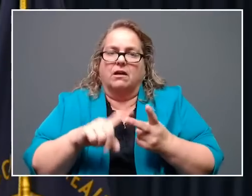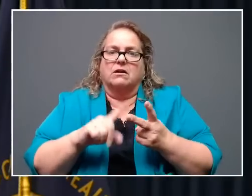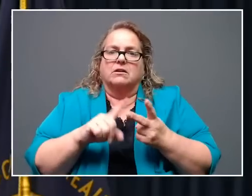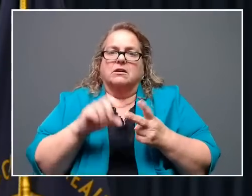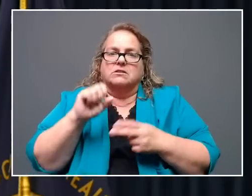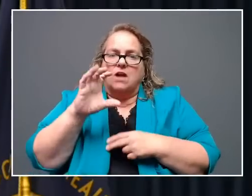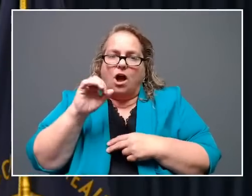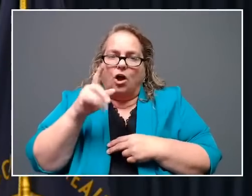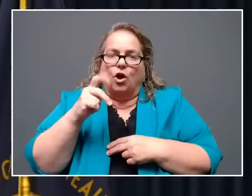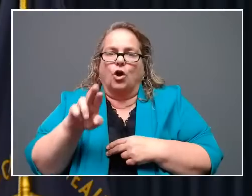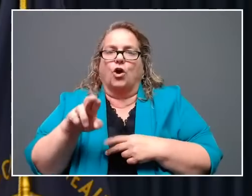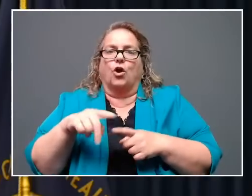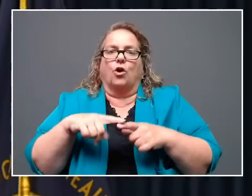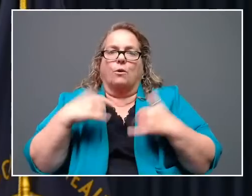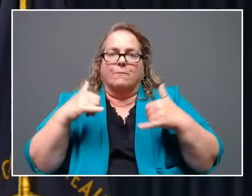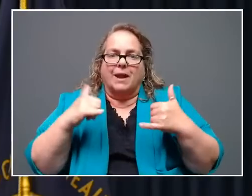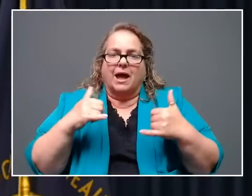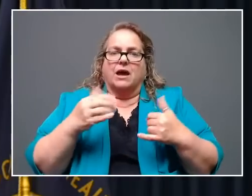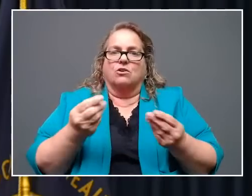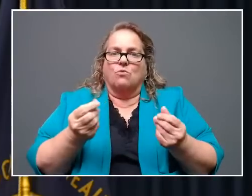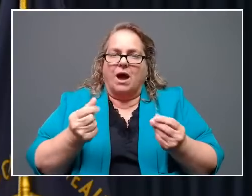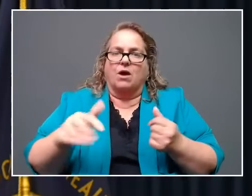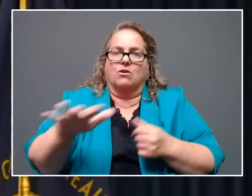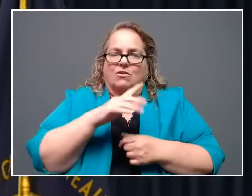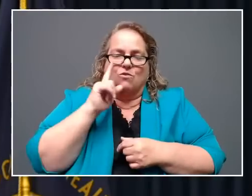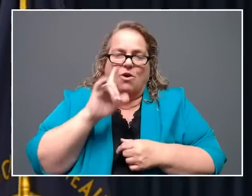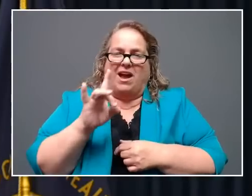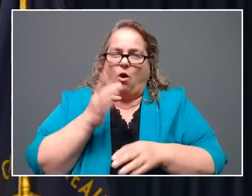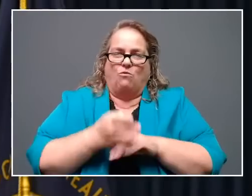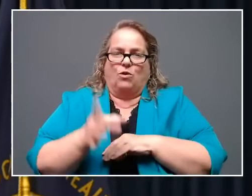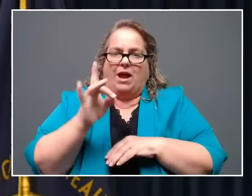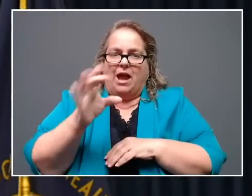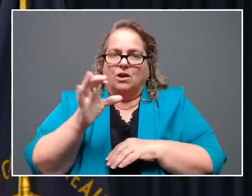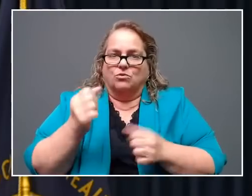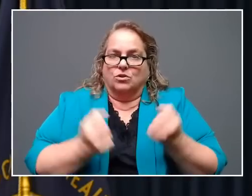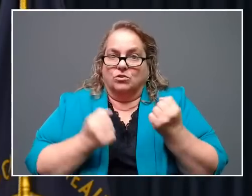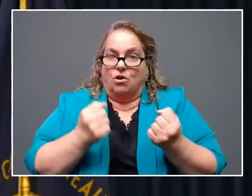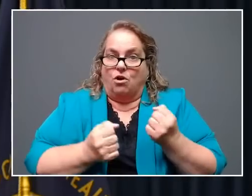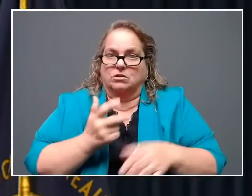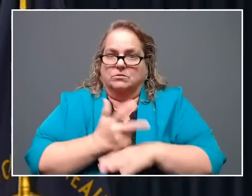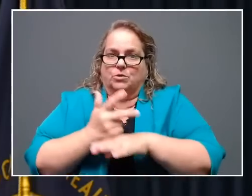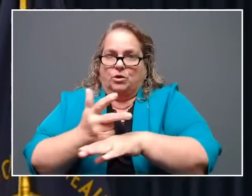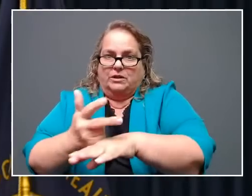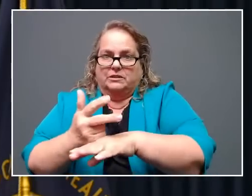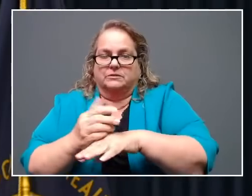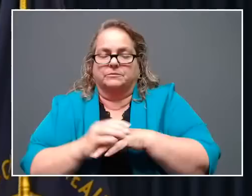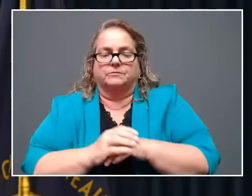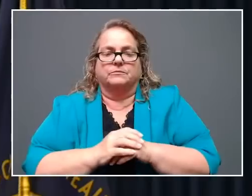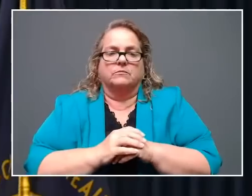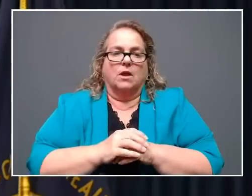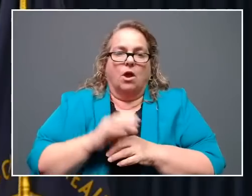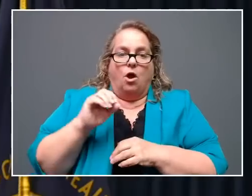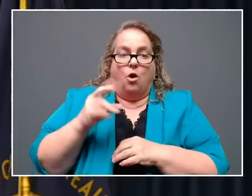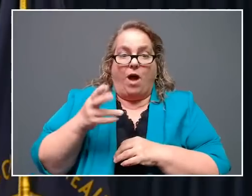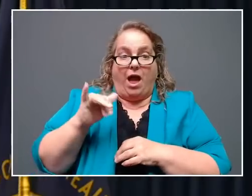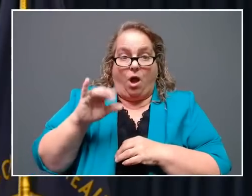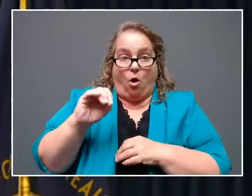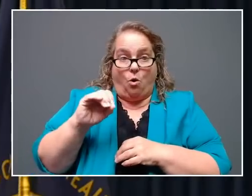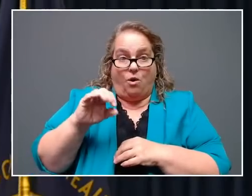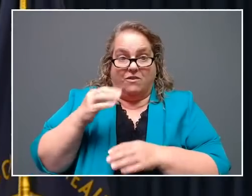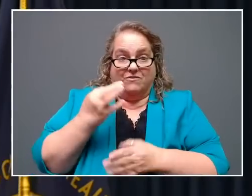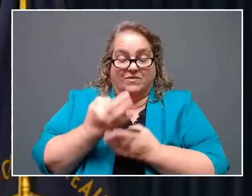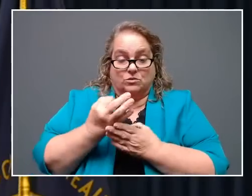and parking for 800 vehicles. The Ohio County Fiscal Court has been awarded $400,000 to support